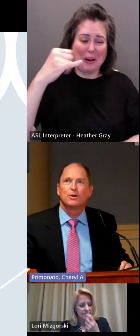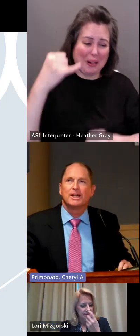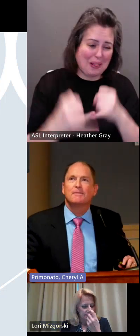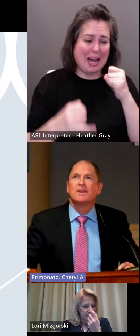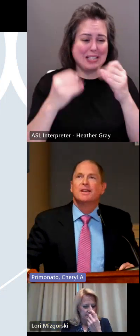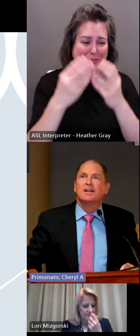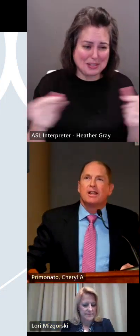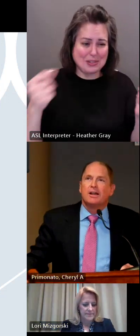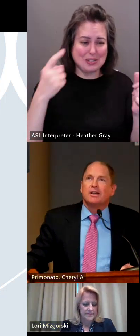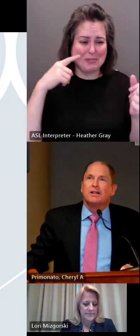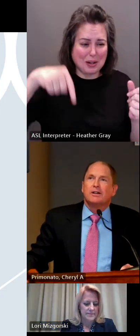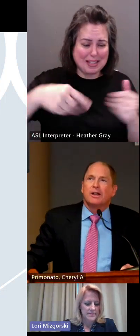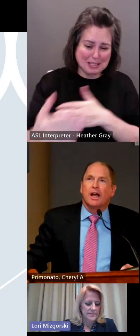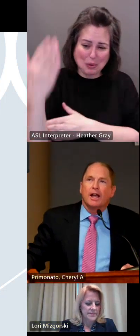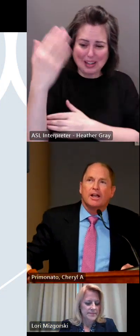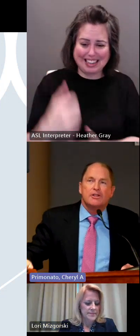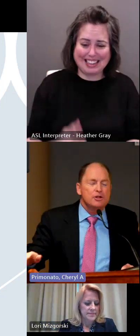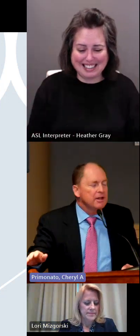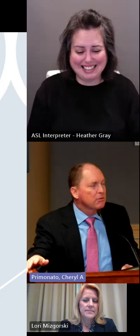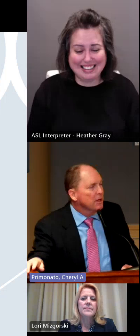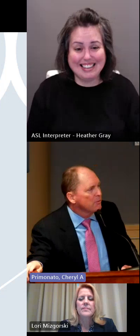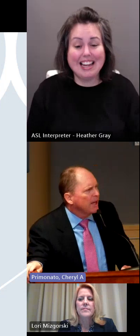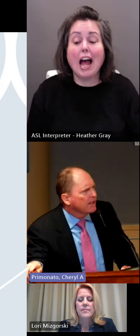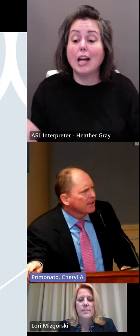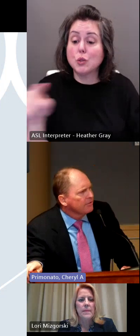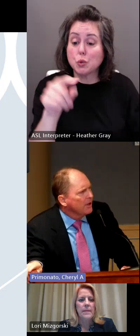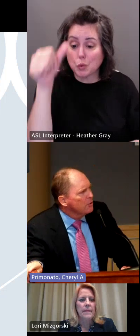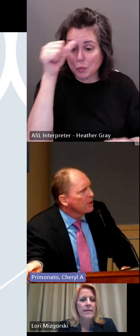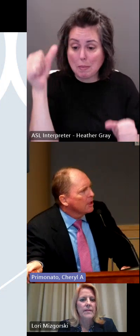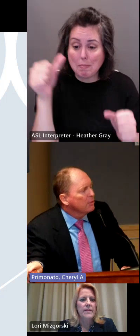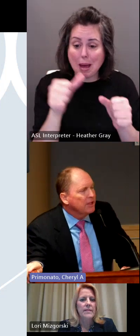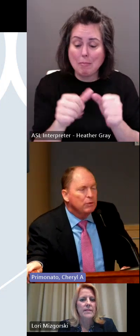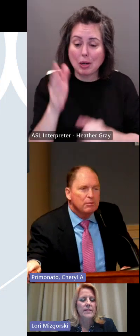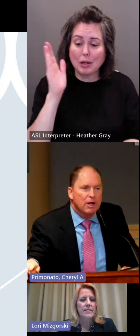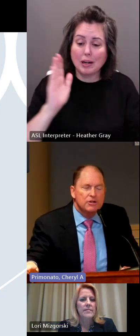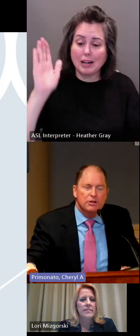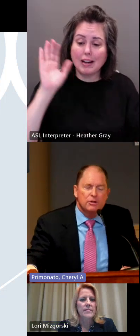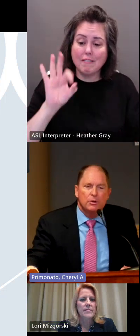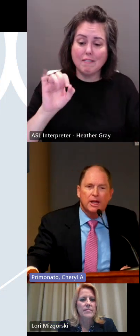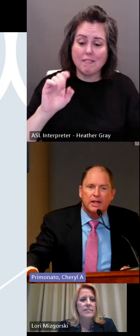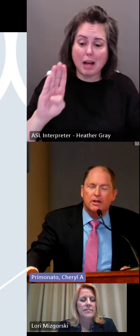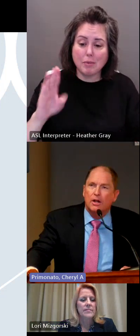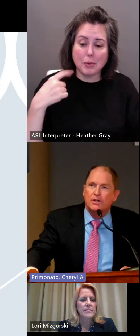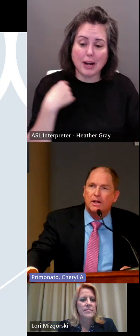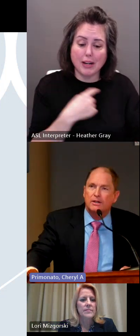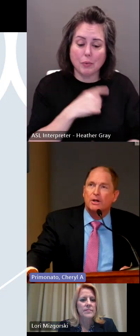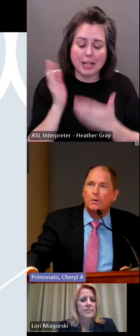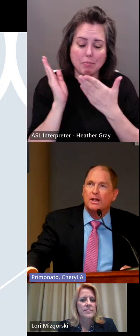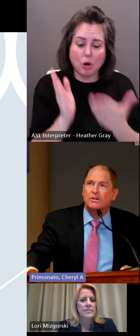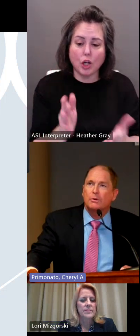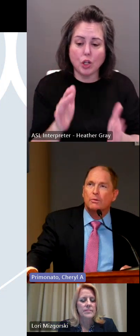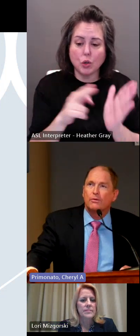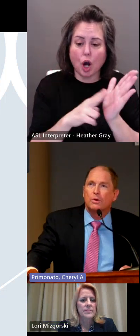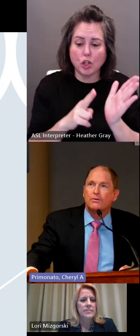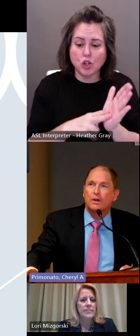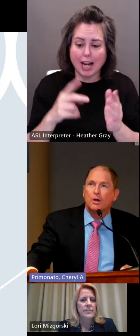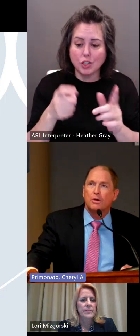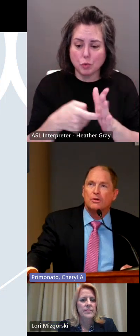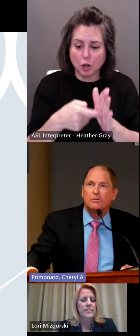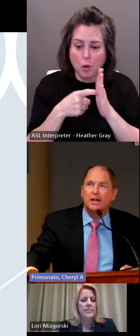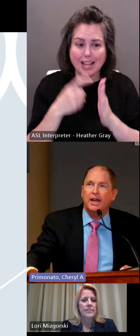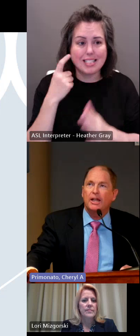for the morning. As you may remember, back in February, I believe, we brought to you a contract request